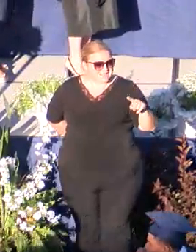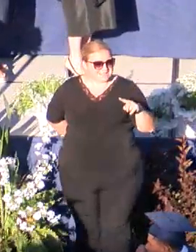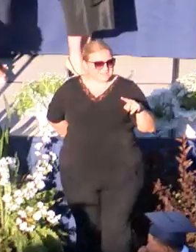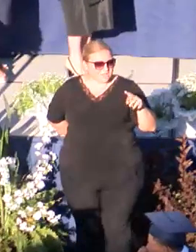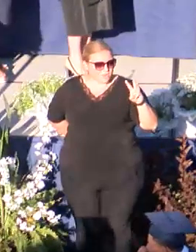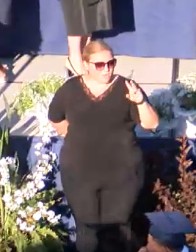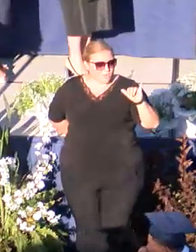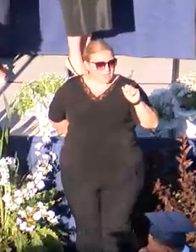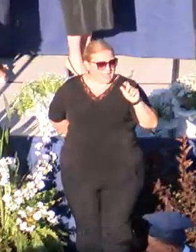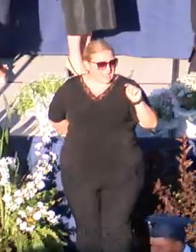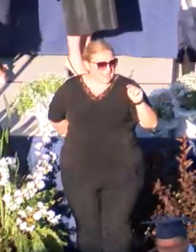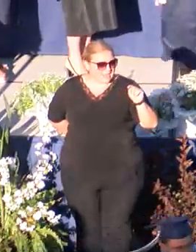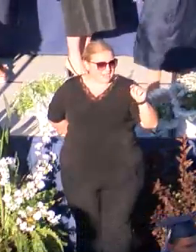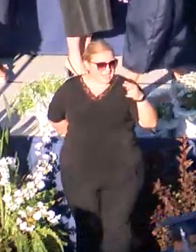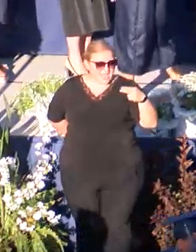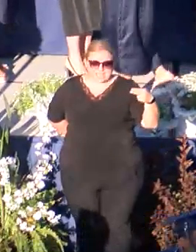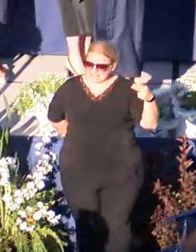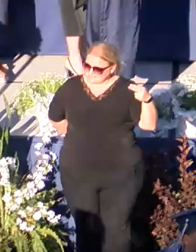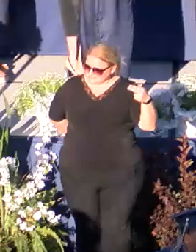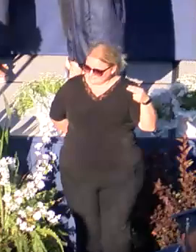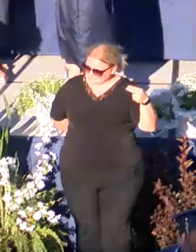Wyatt Huggins.